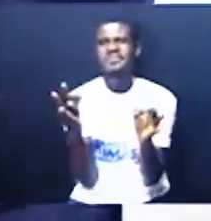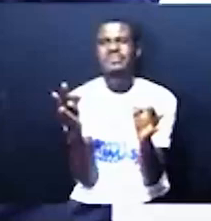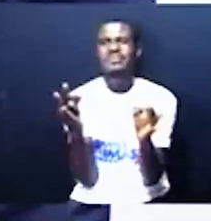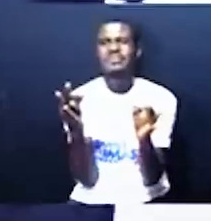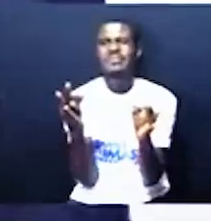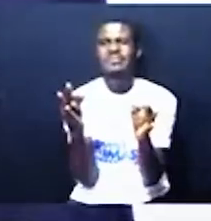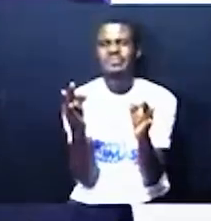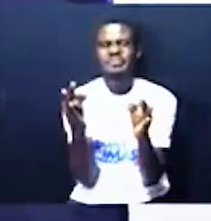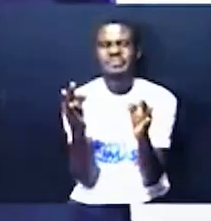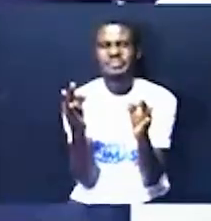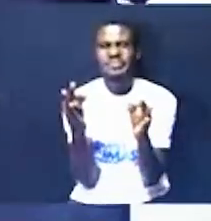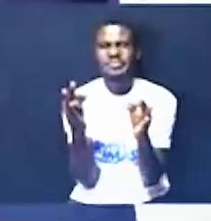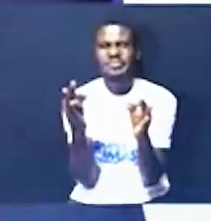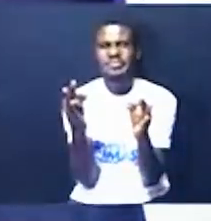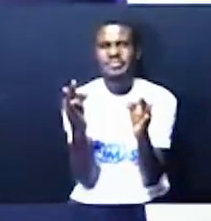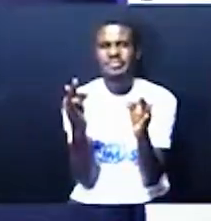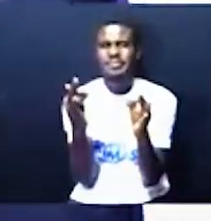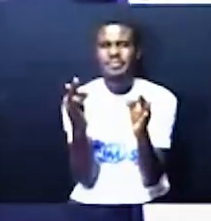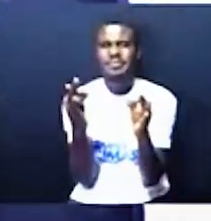completely.